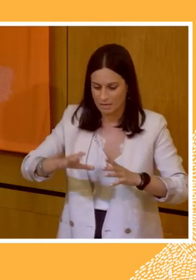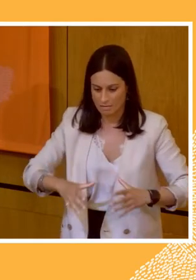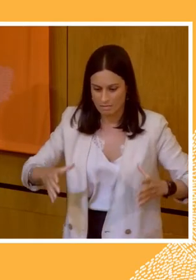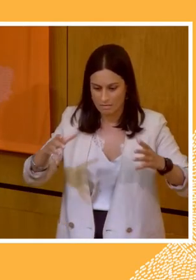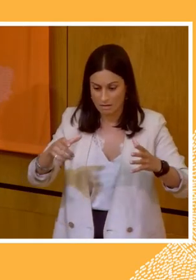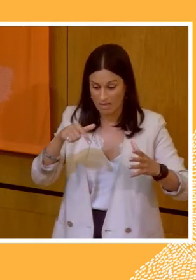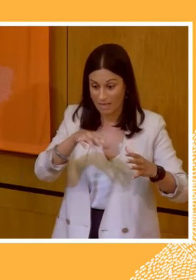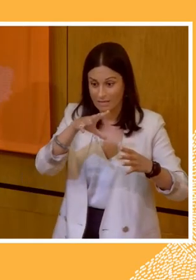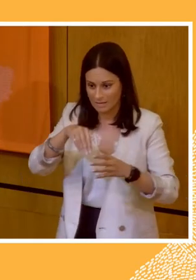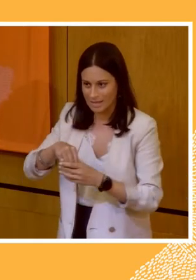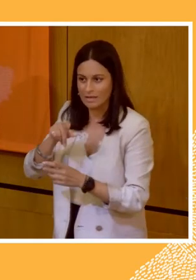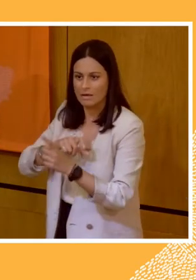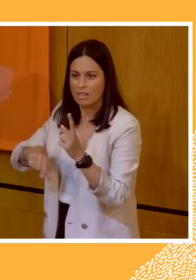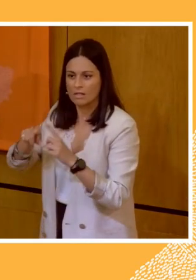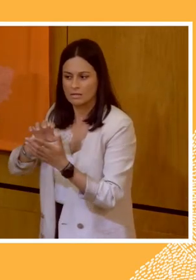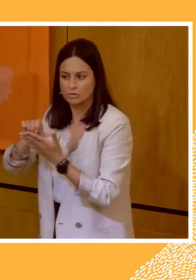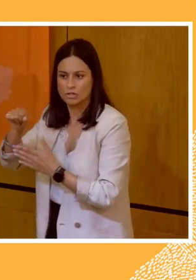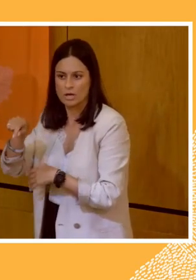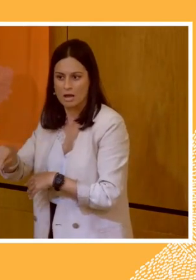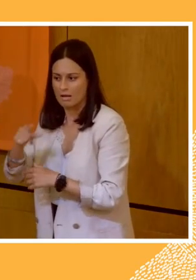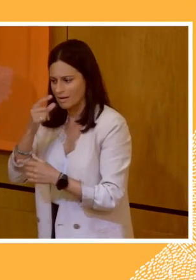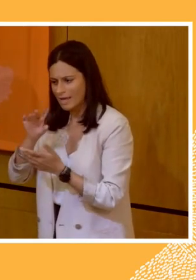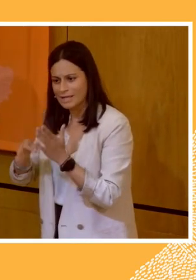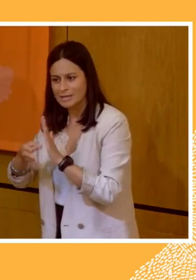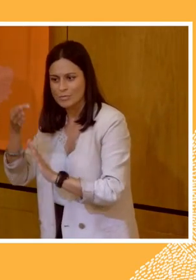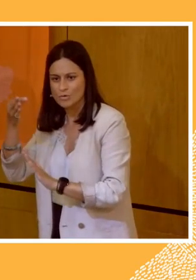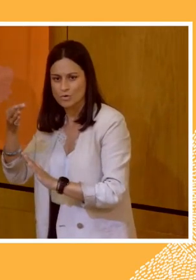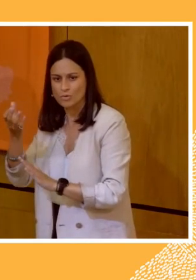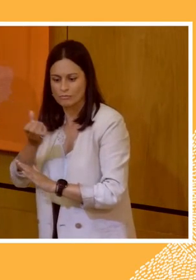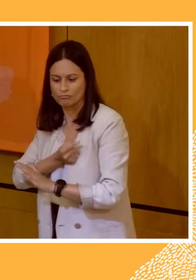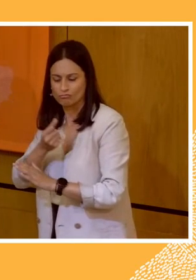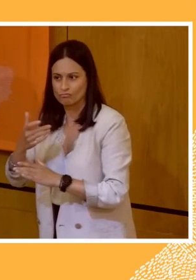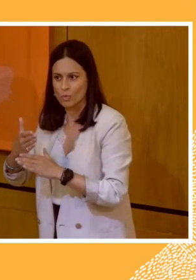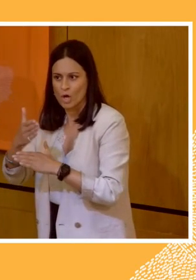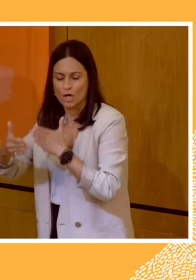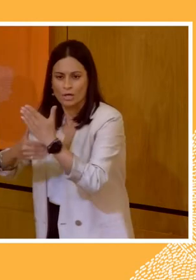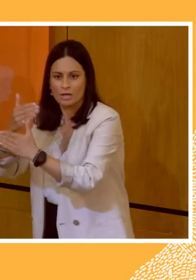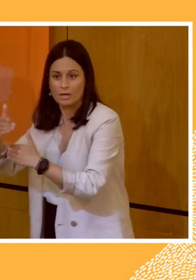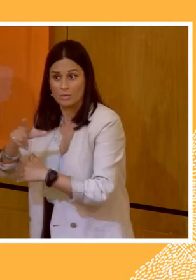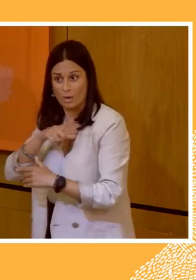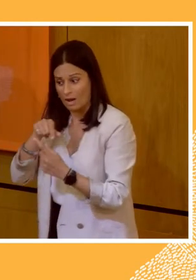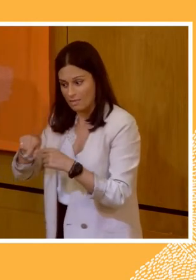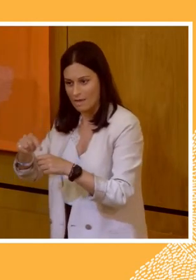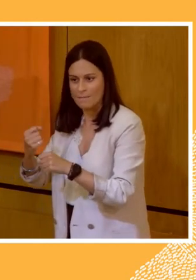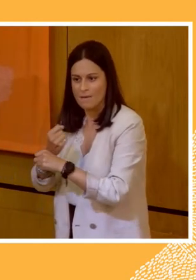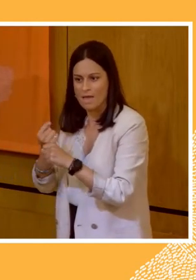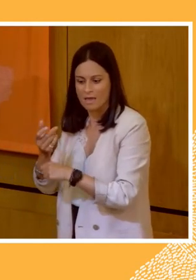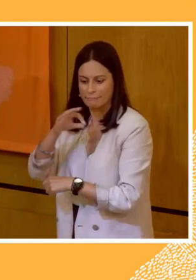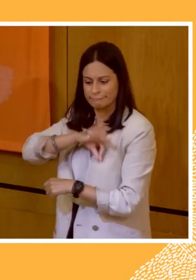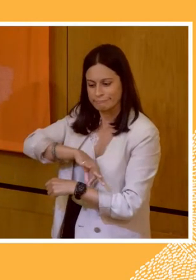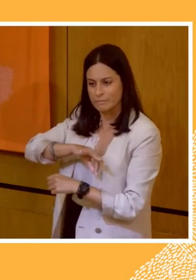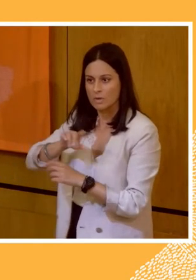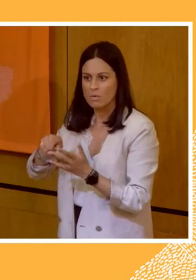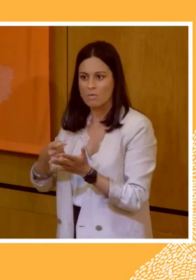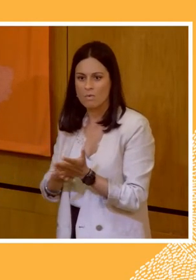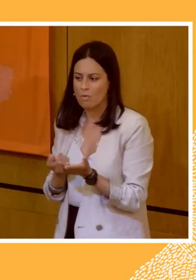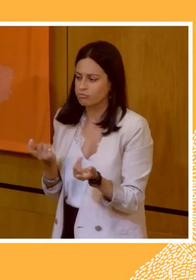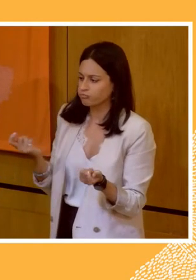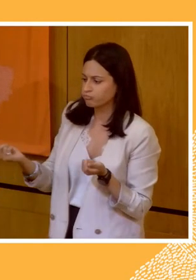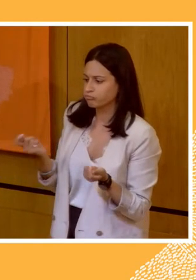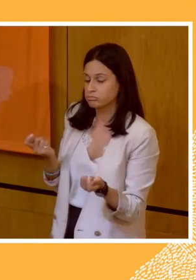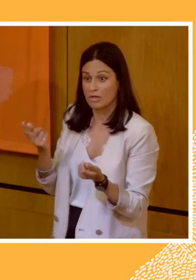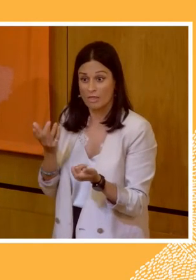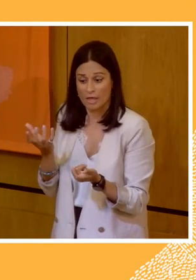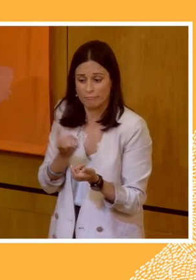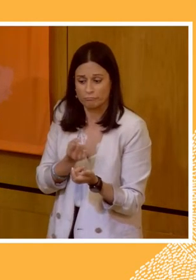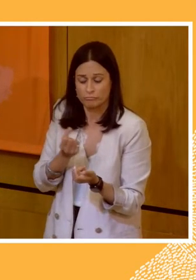also as a way of improving their livelihoods because they are making some money or